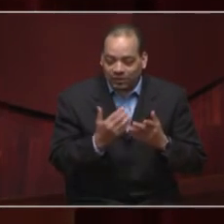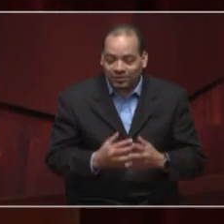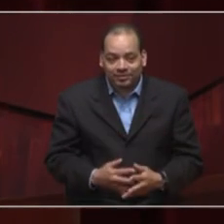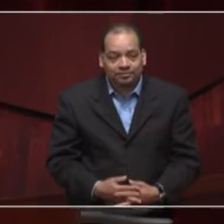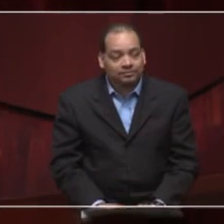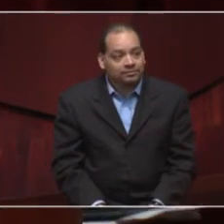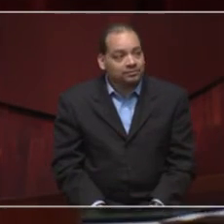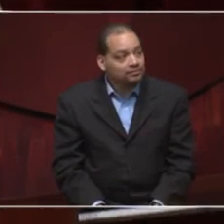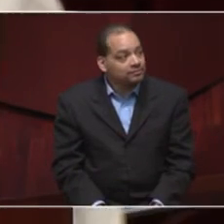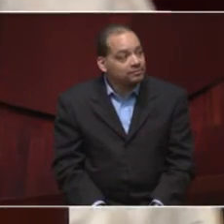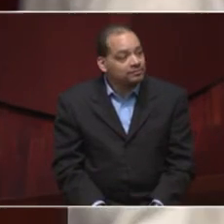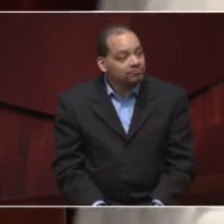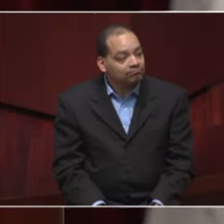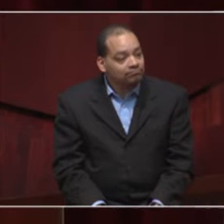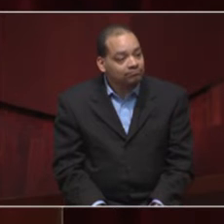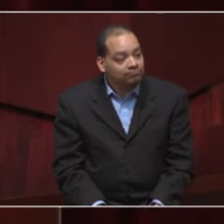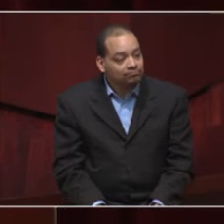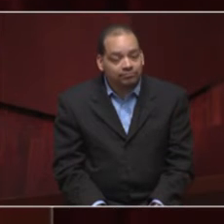And your wonderful questions.